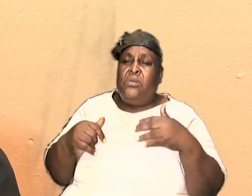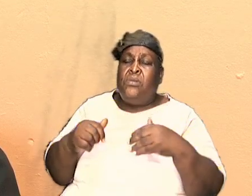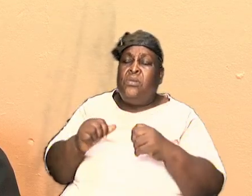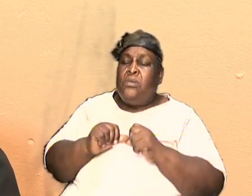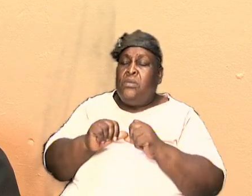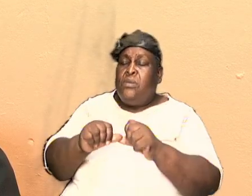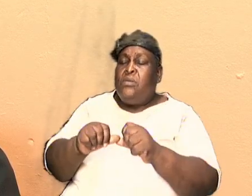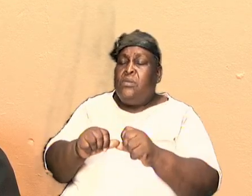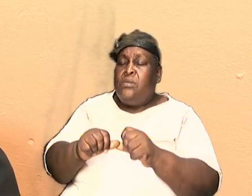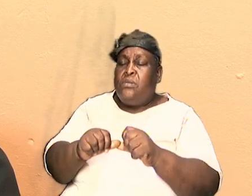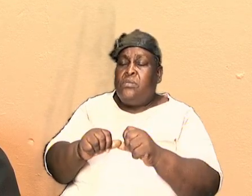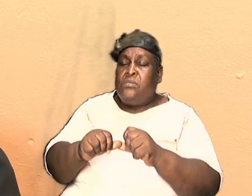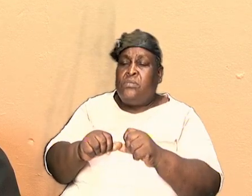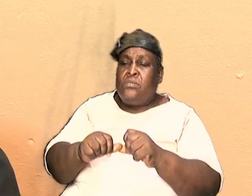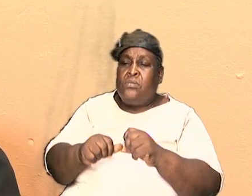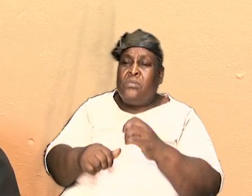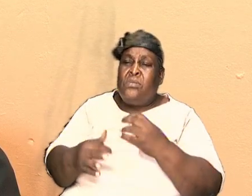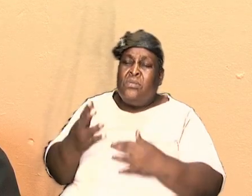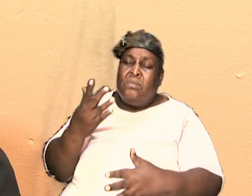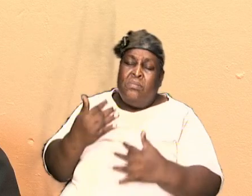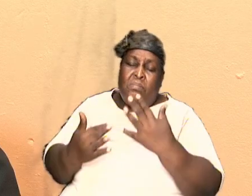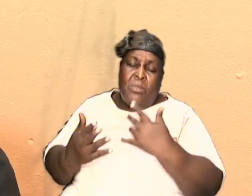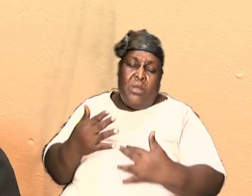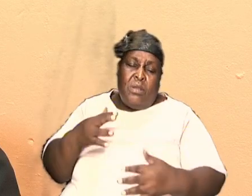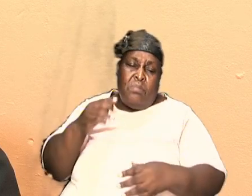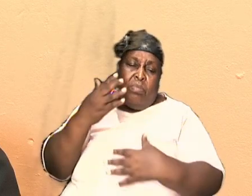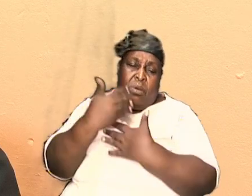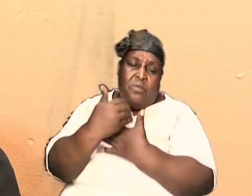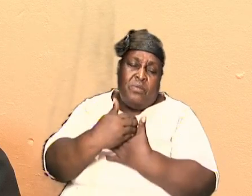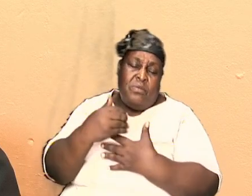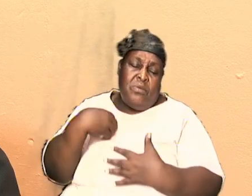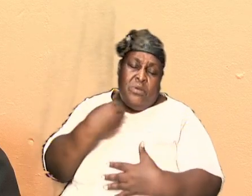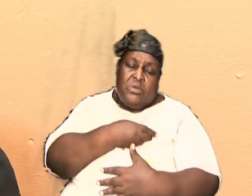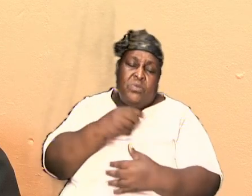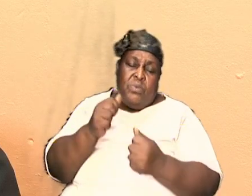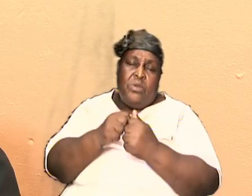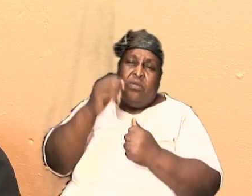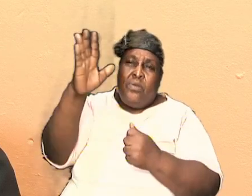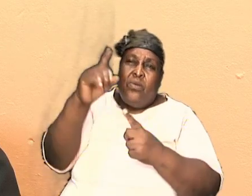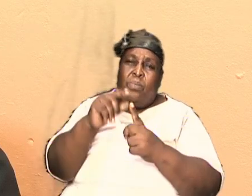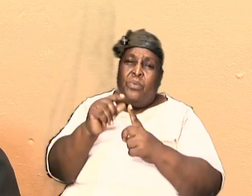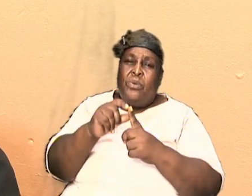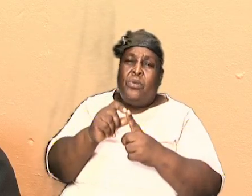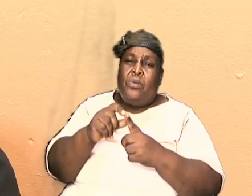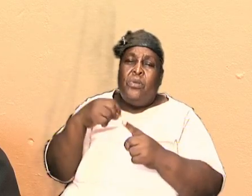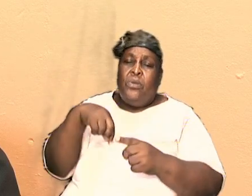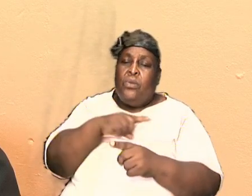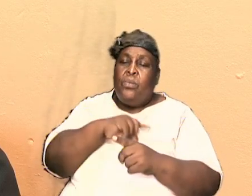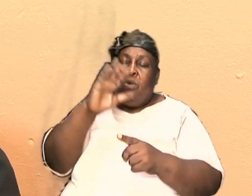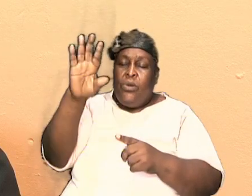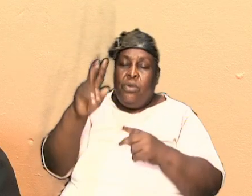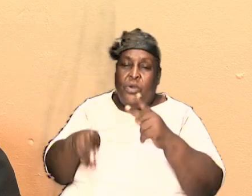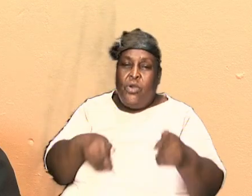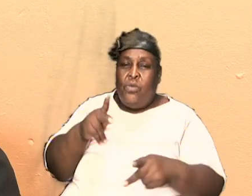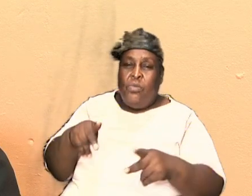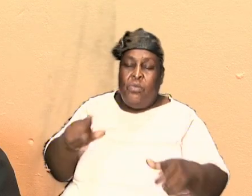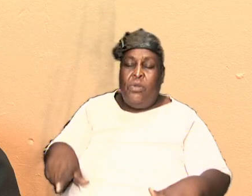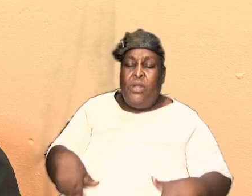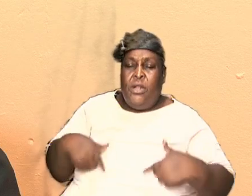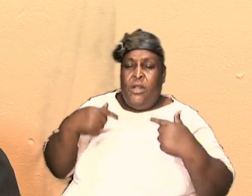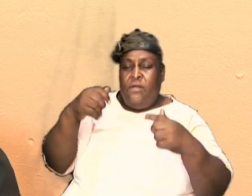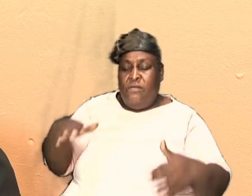stir us, that you continue to stir us up, mighty God, that we, your people, might live a life that is pleasing